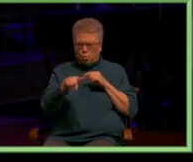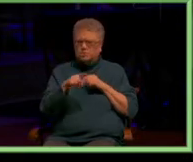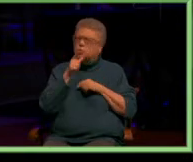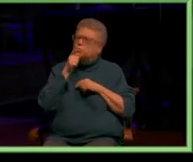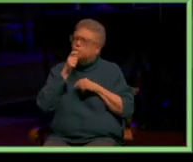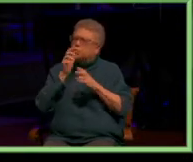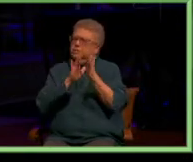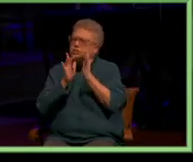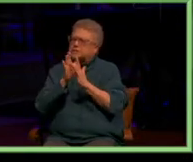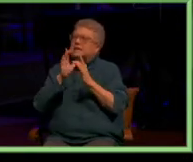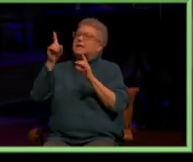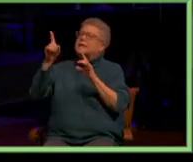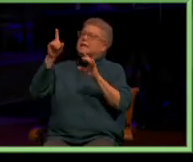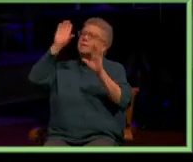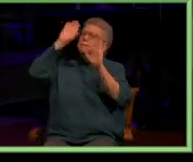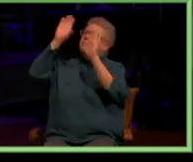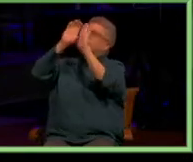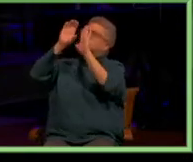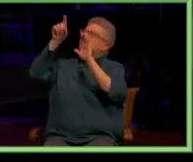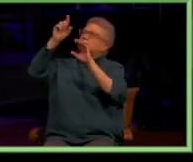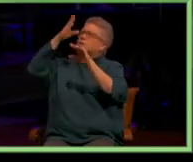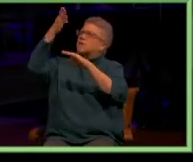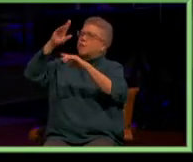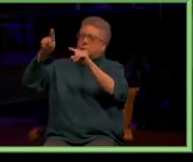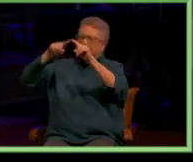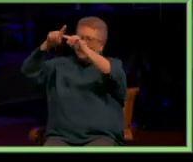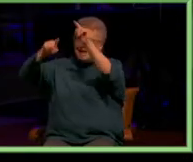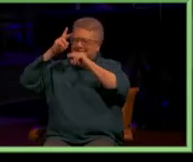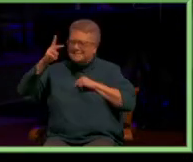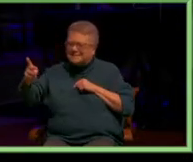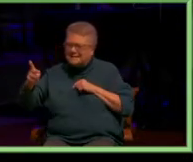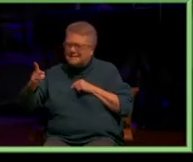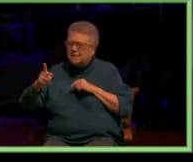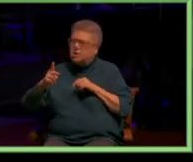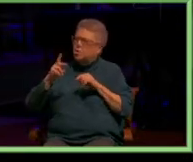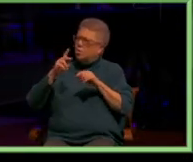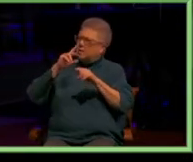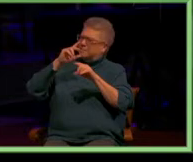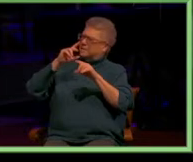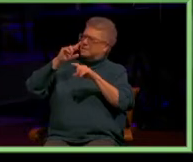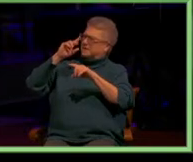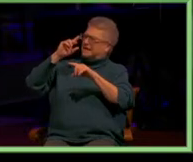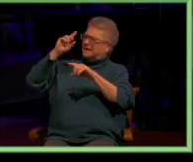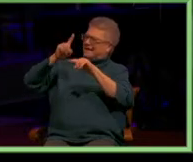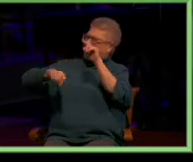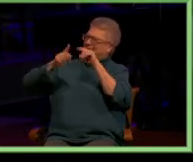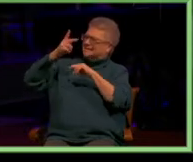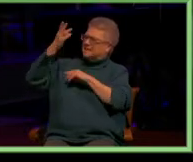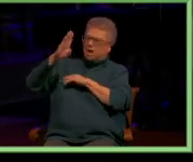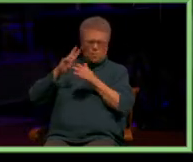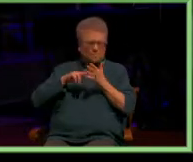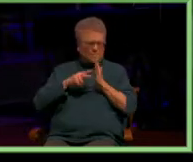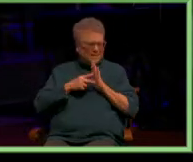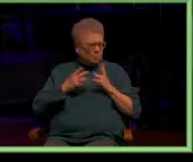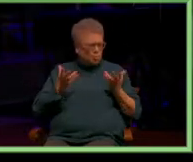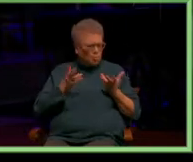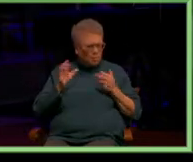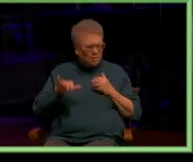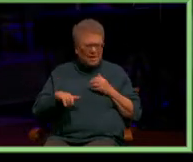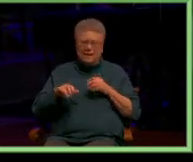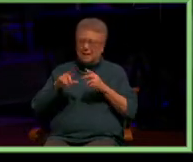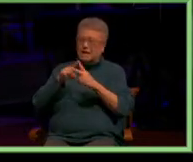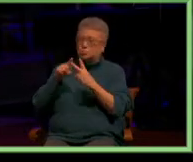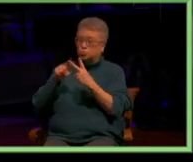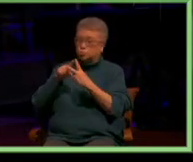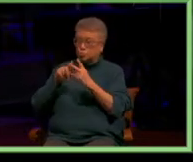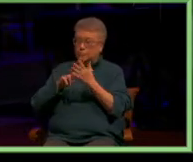the image of the invisible God. What does the word invisible God here mean? What does the image mean? What does this look like? Well, the word has two meanings,